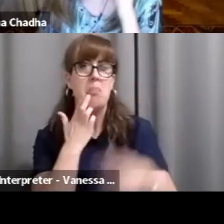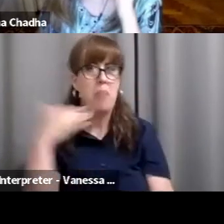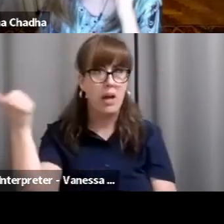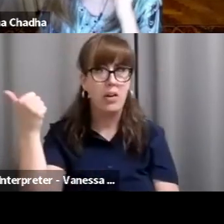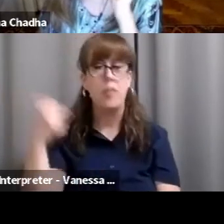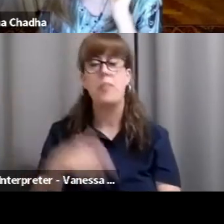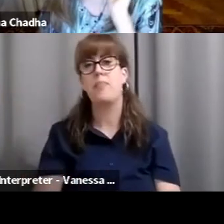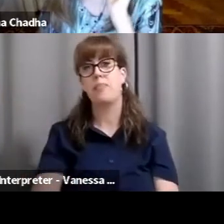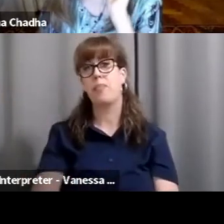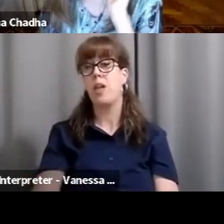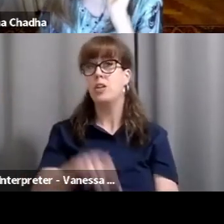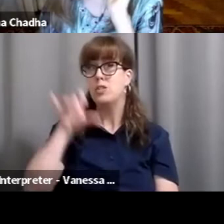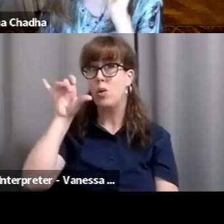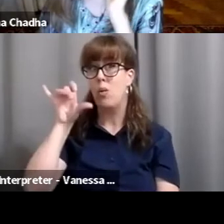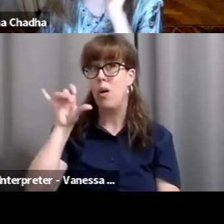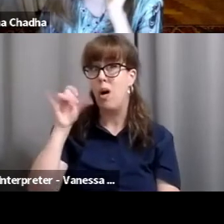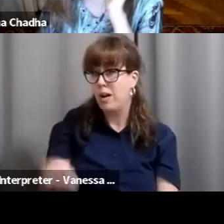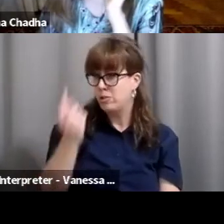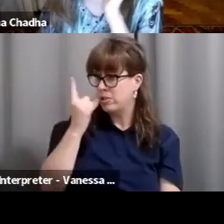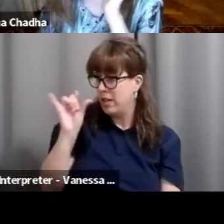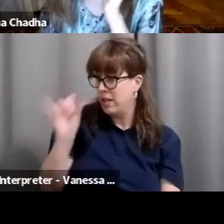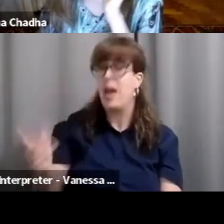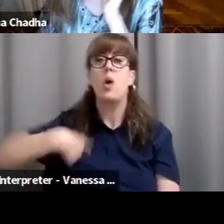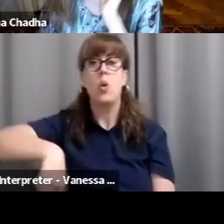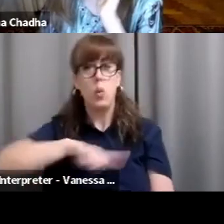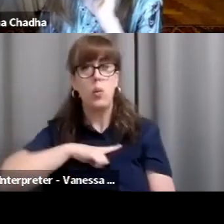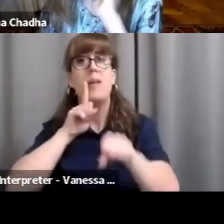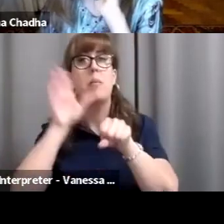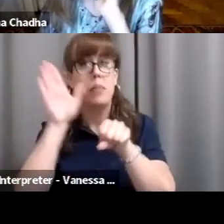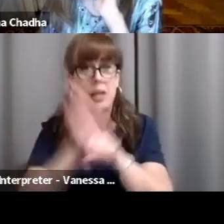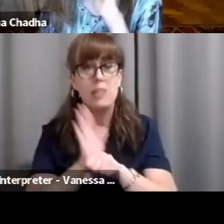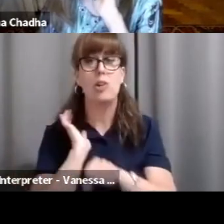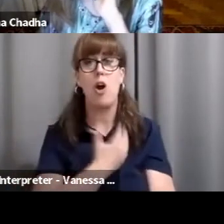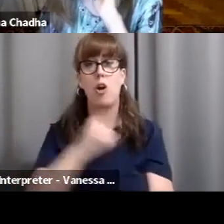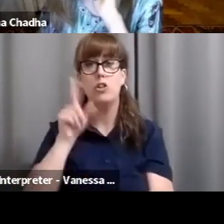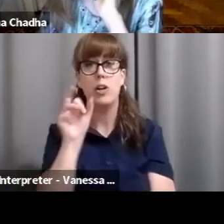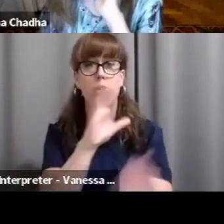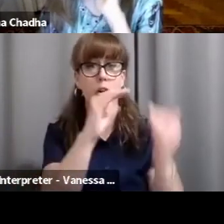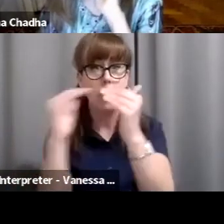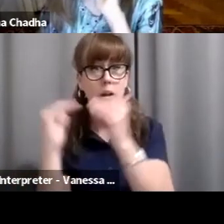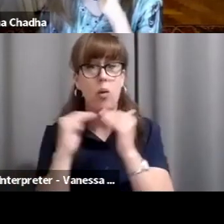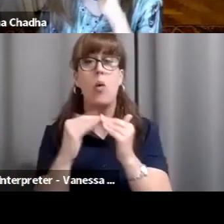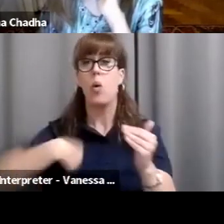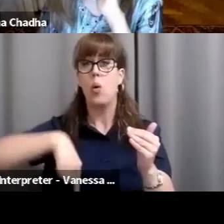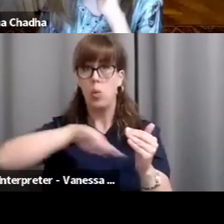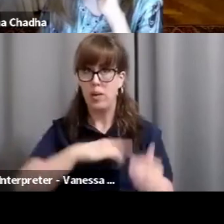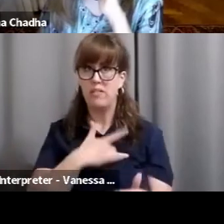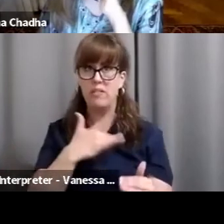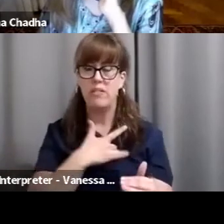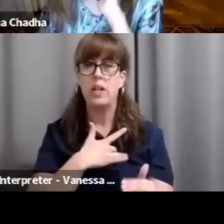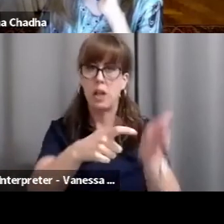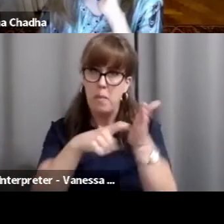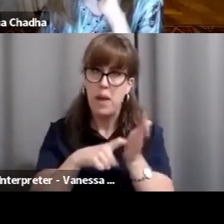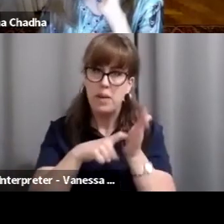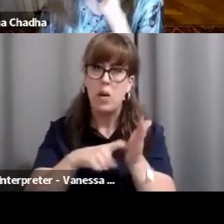a pledge as part of our Gender Equality Summit, We See Equal, to mandatorily include at least